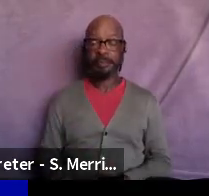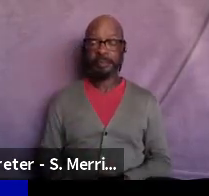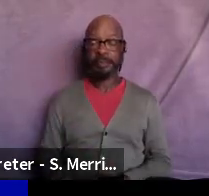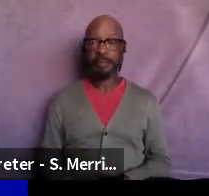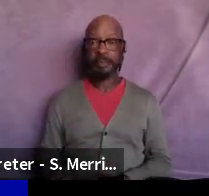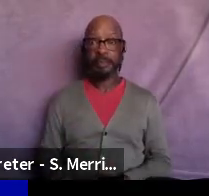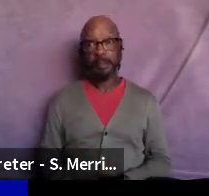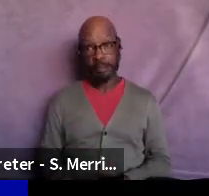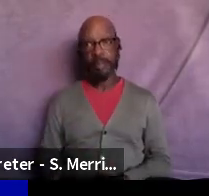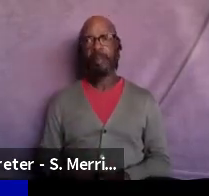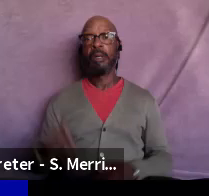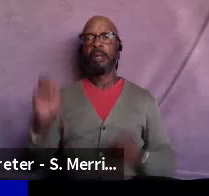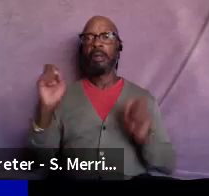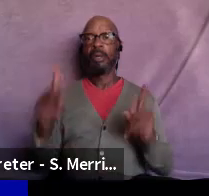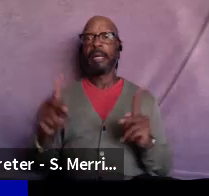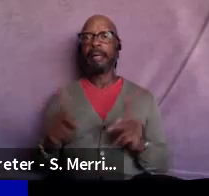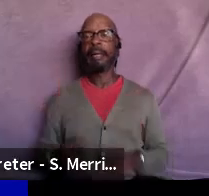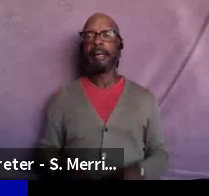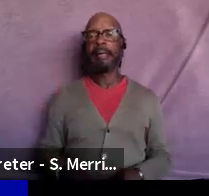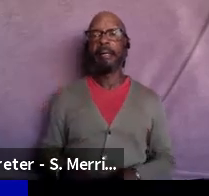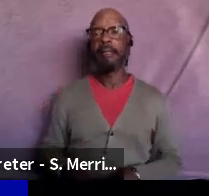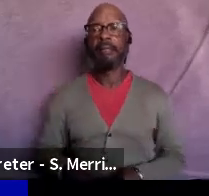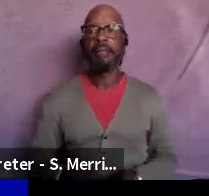Okay, so